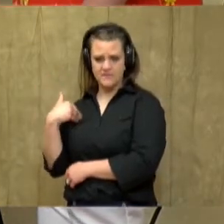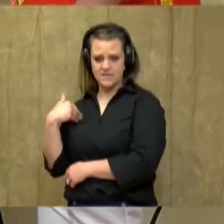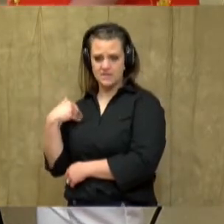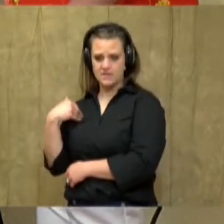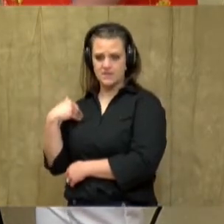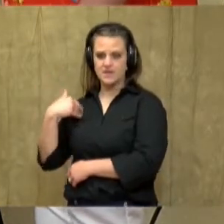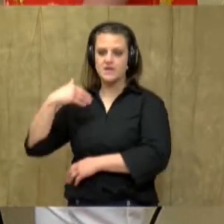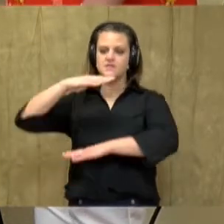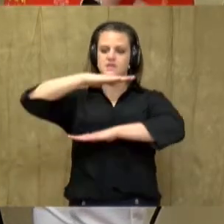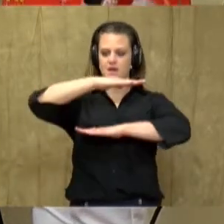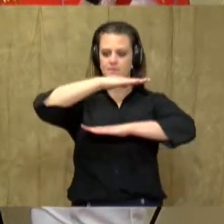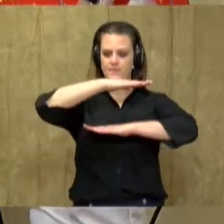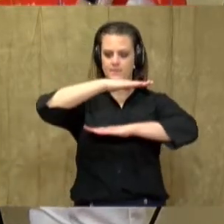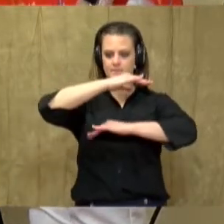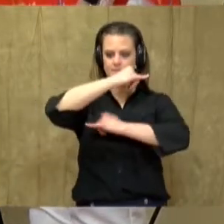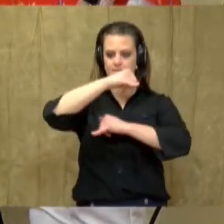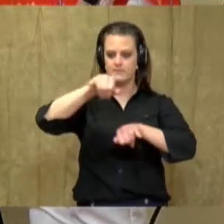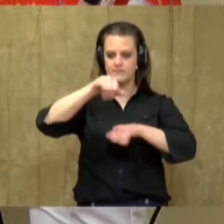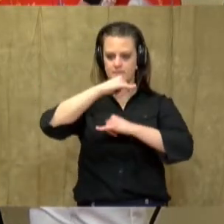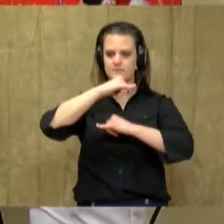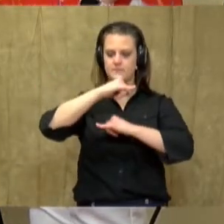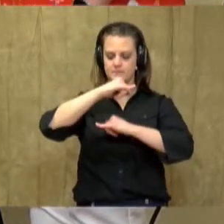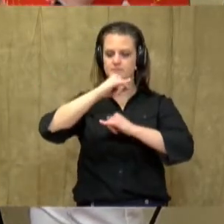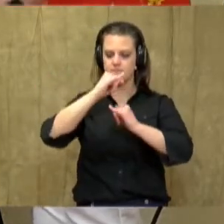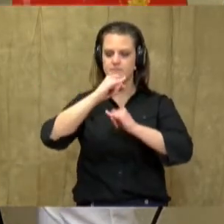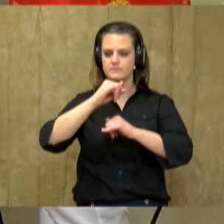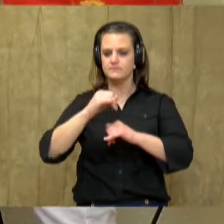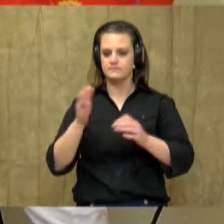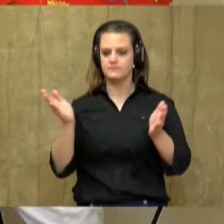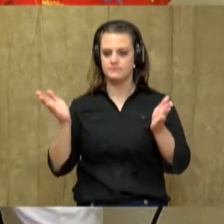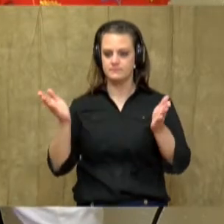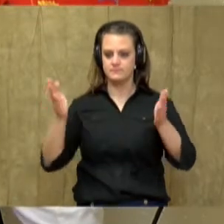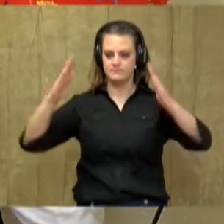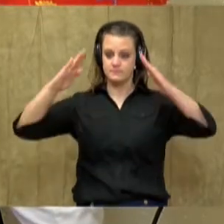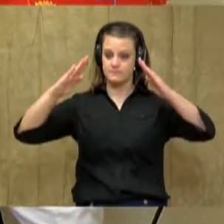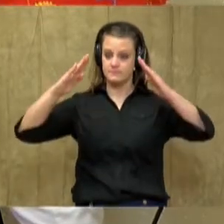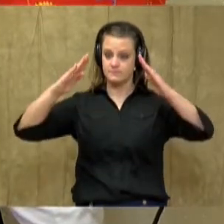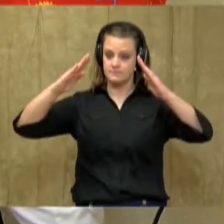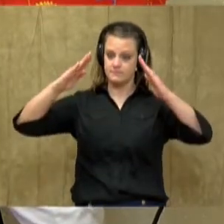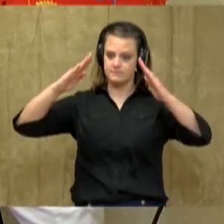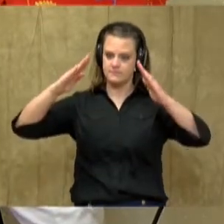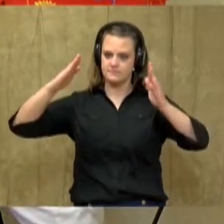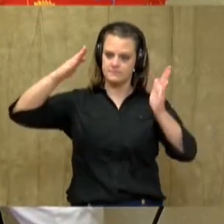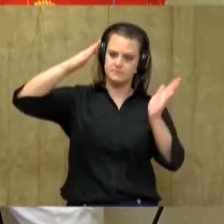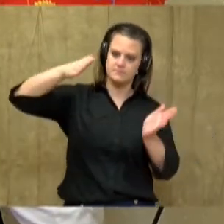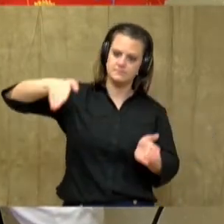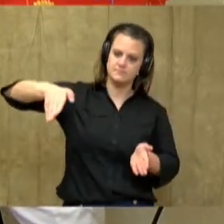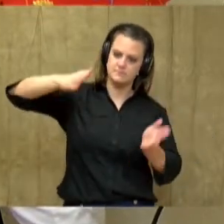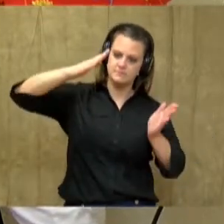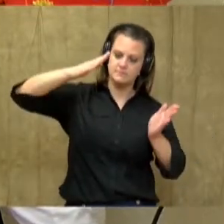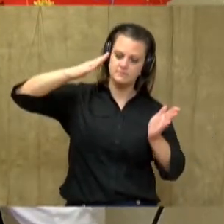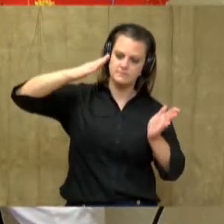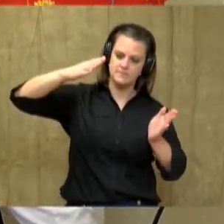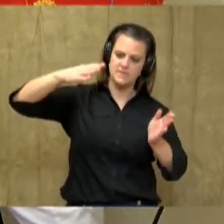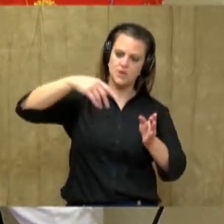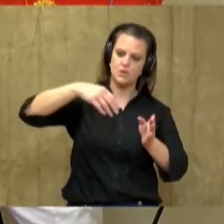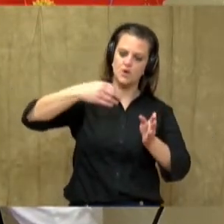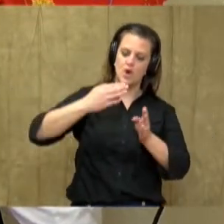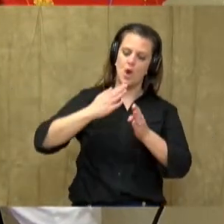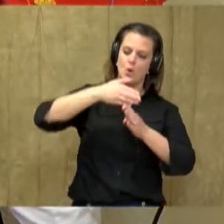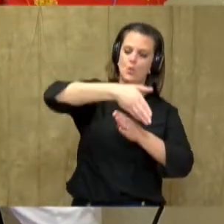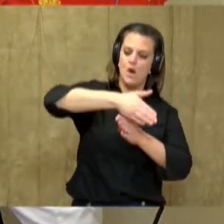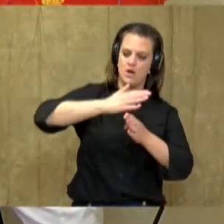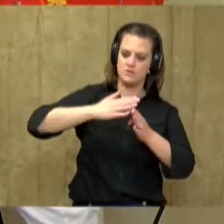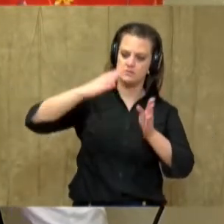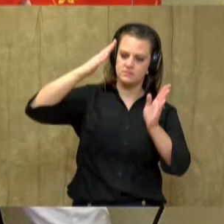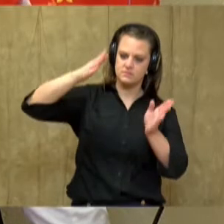The top and bottom are parallel, as well as these sides that are across from each other.